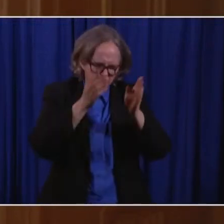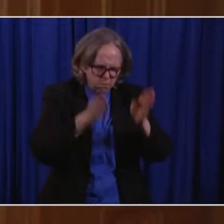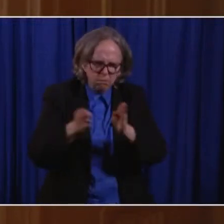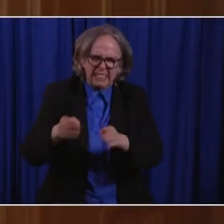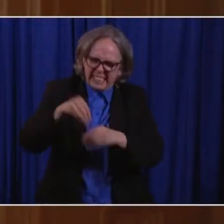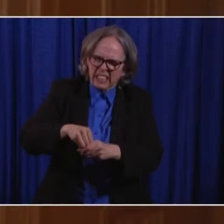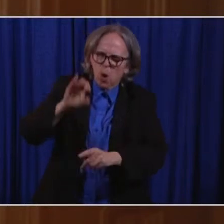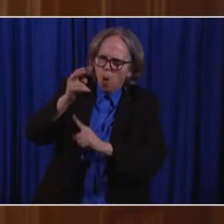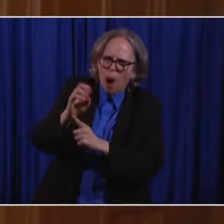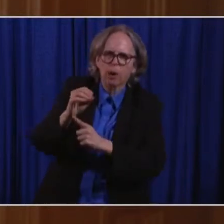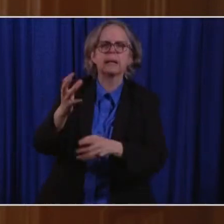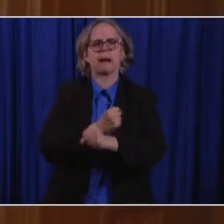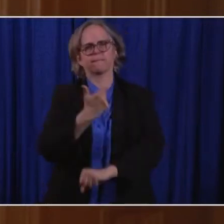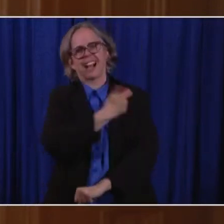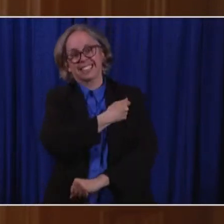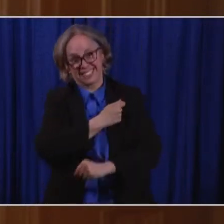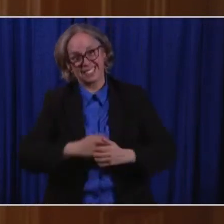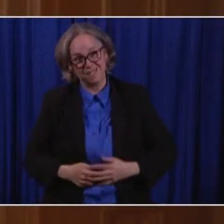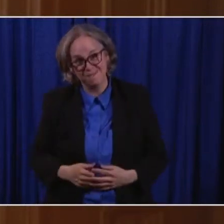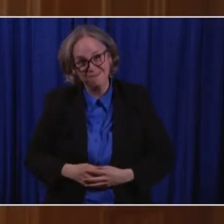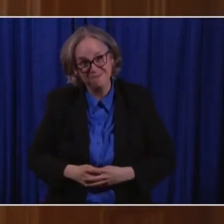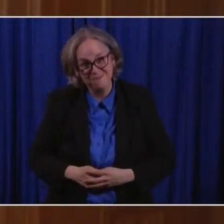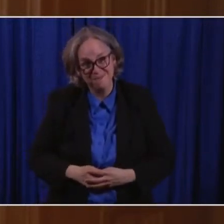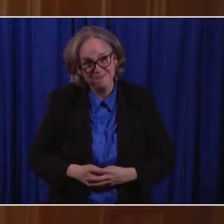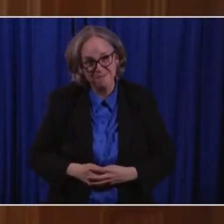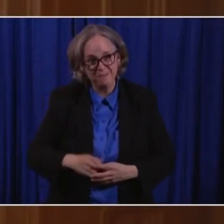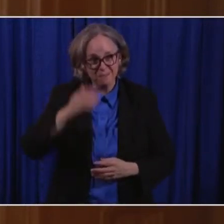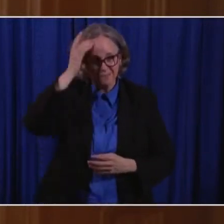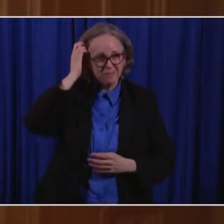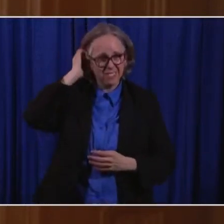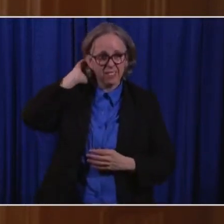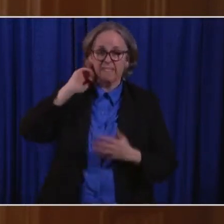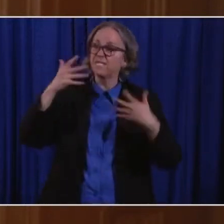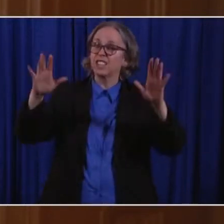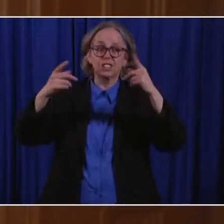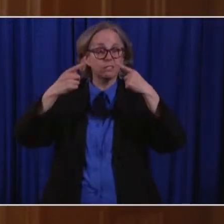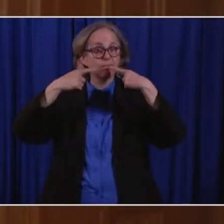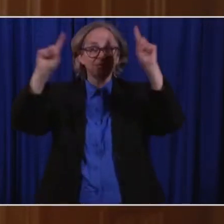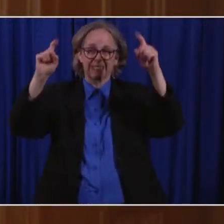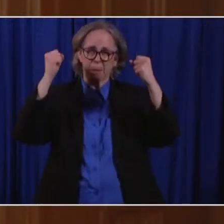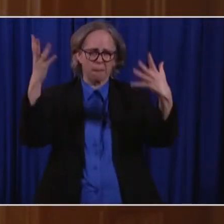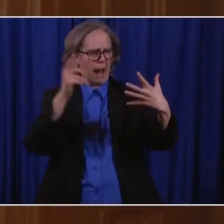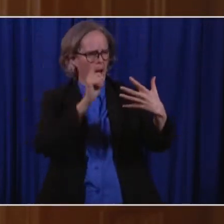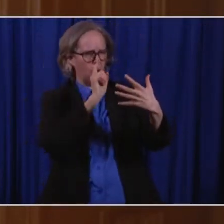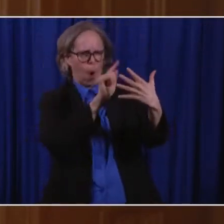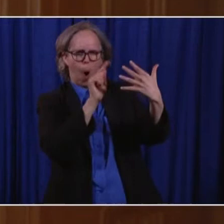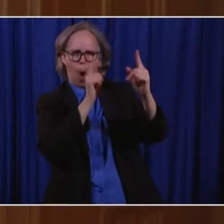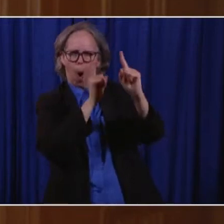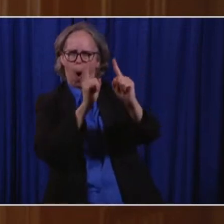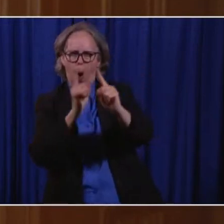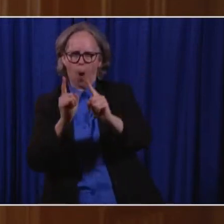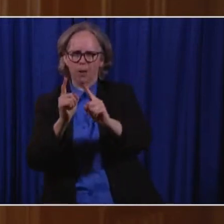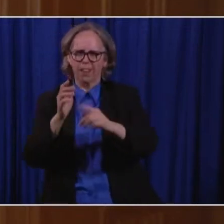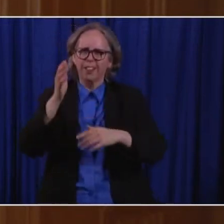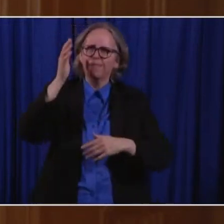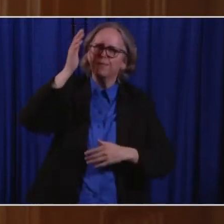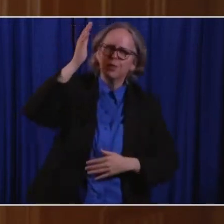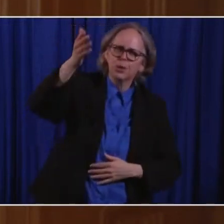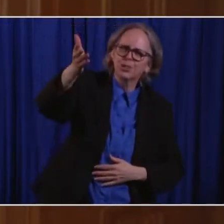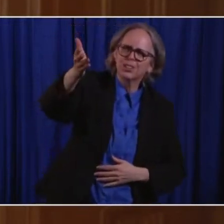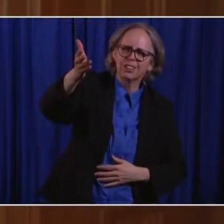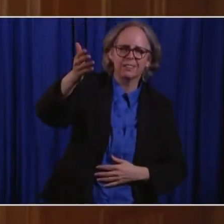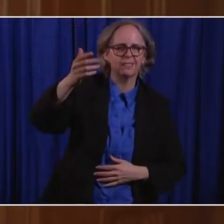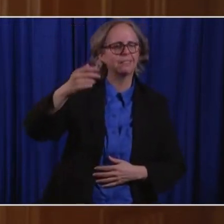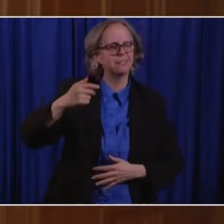Yes, we've achieved a lot. We are safer today. And the future of Ohio, in my opinion, has never